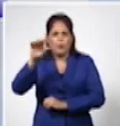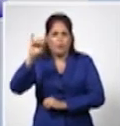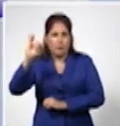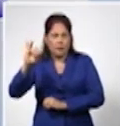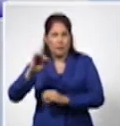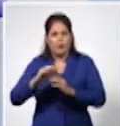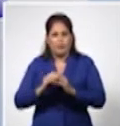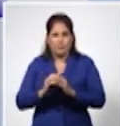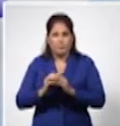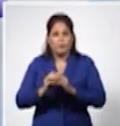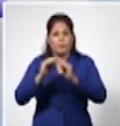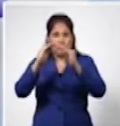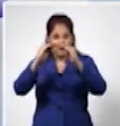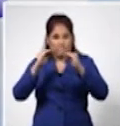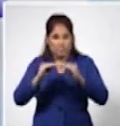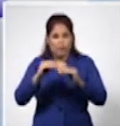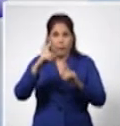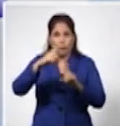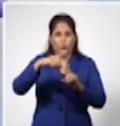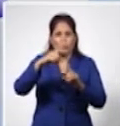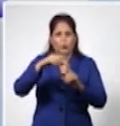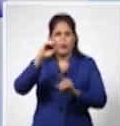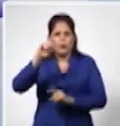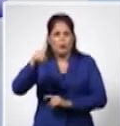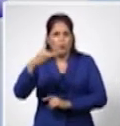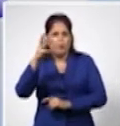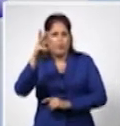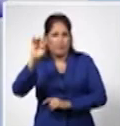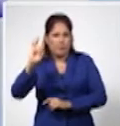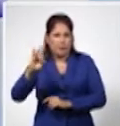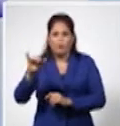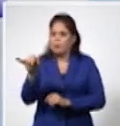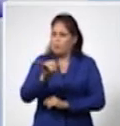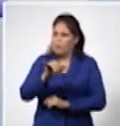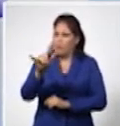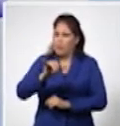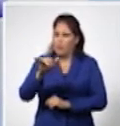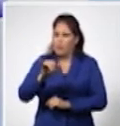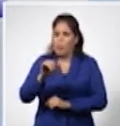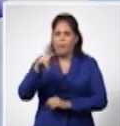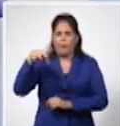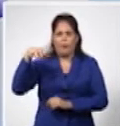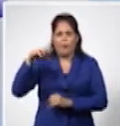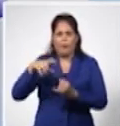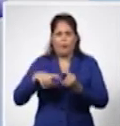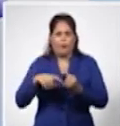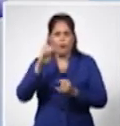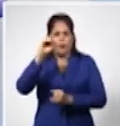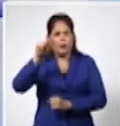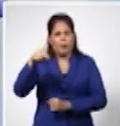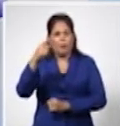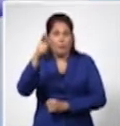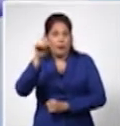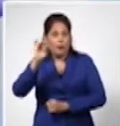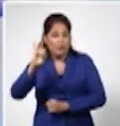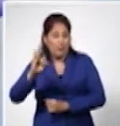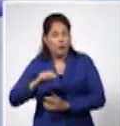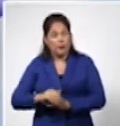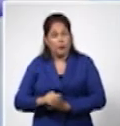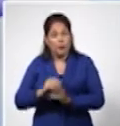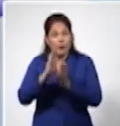21.75. Havana follows with a rate of 14.66 per 100,000